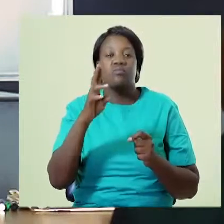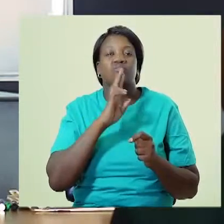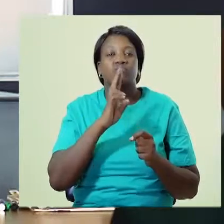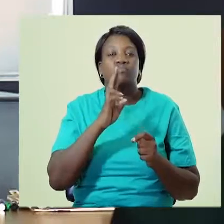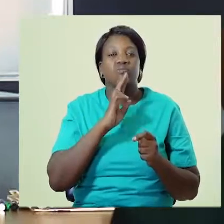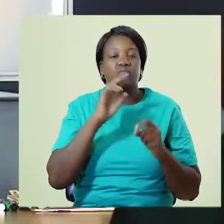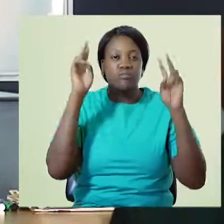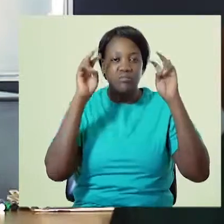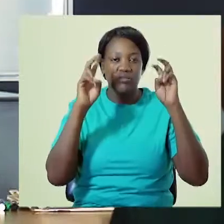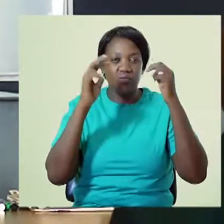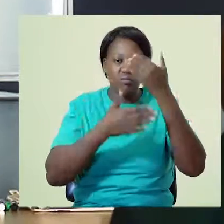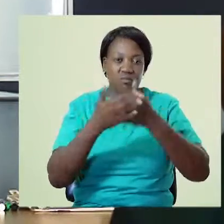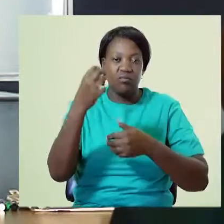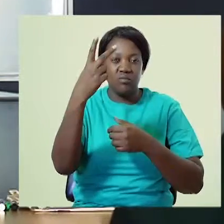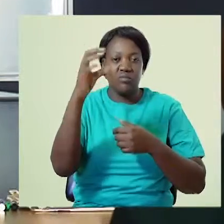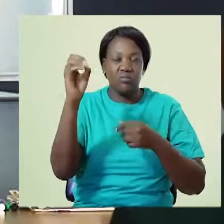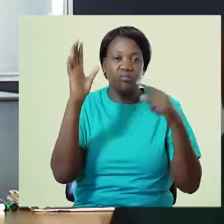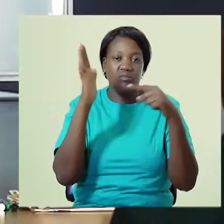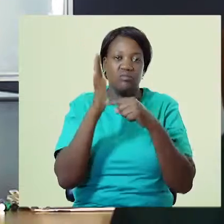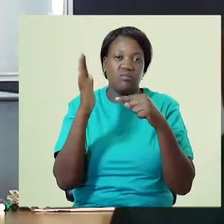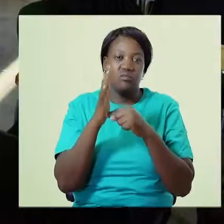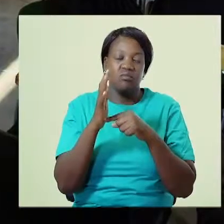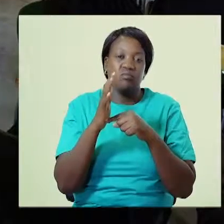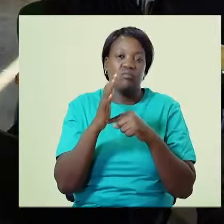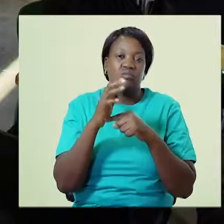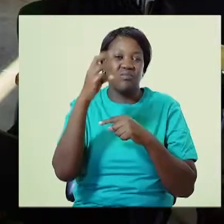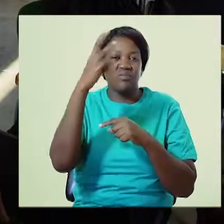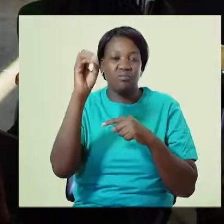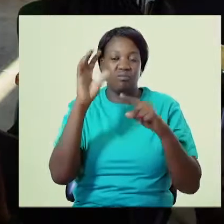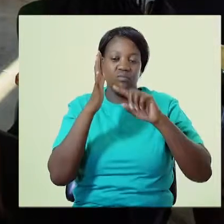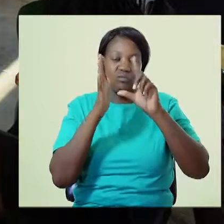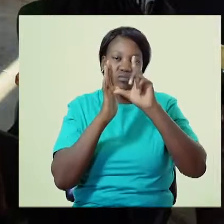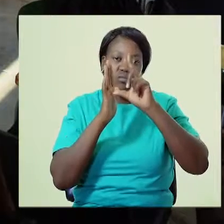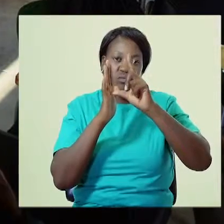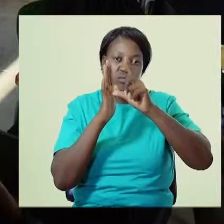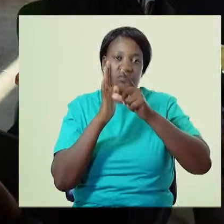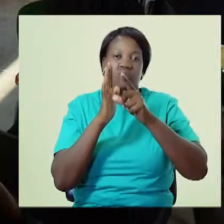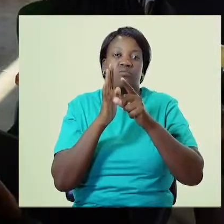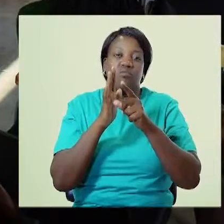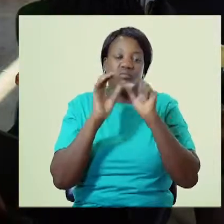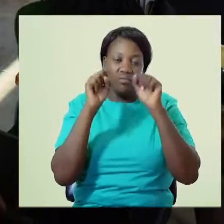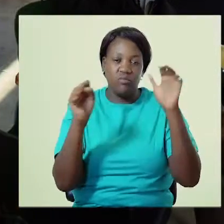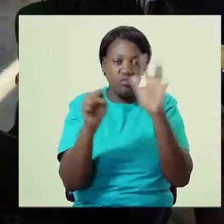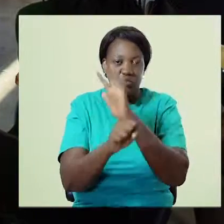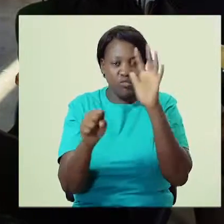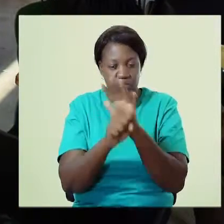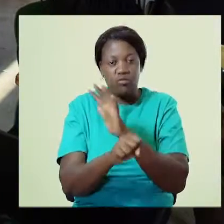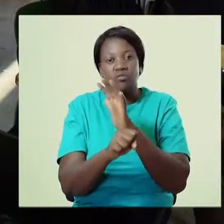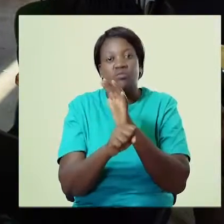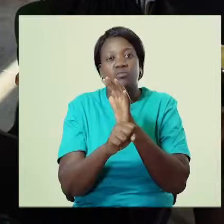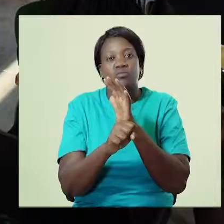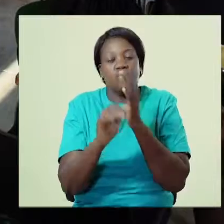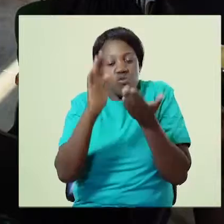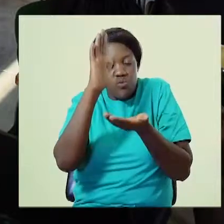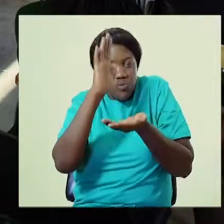20 marks and is approximately 30 minutes long. Now, you can easily score full marks or very